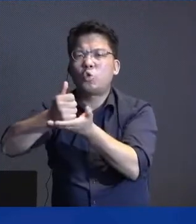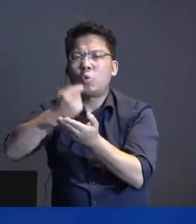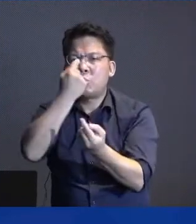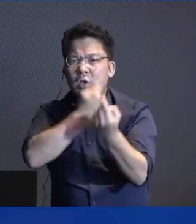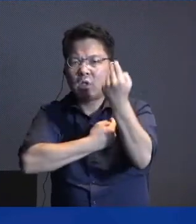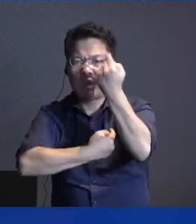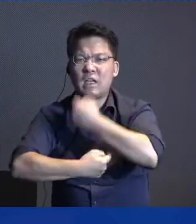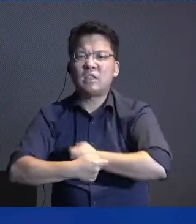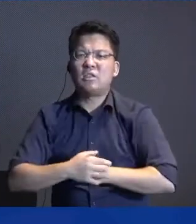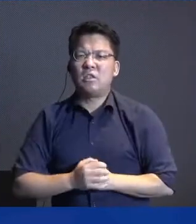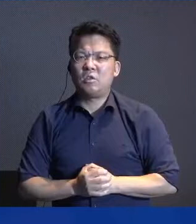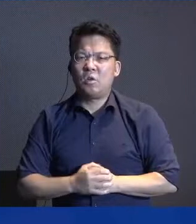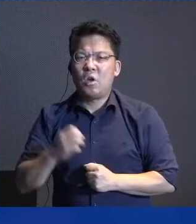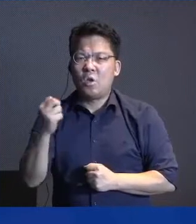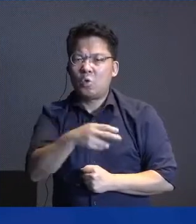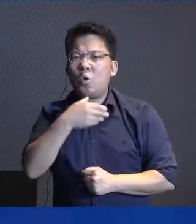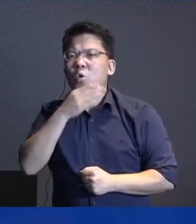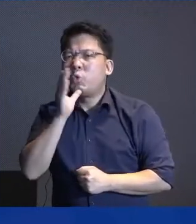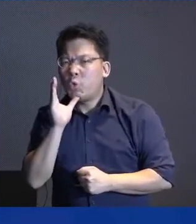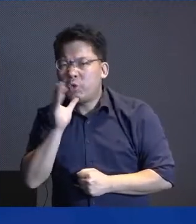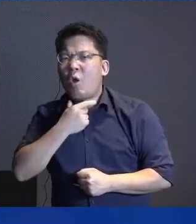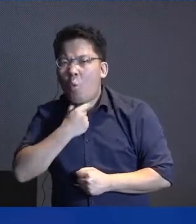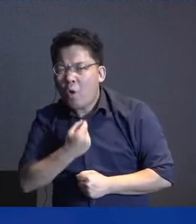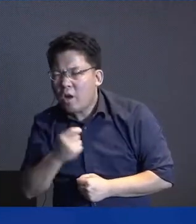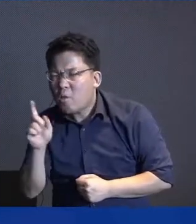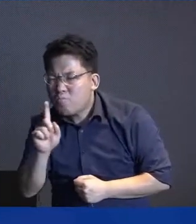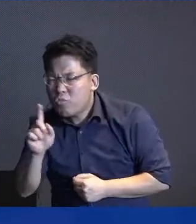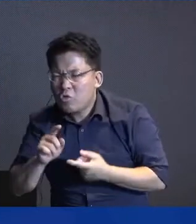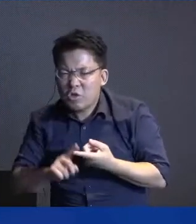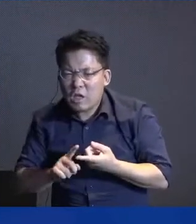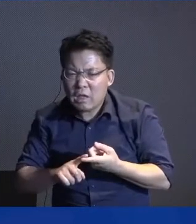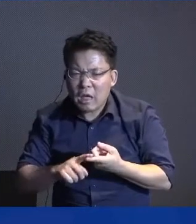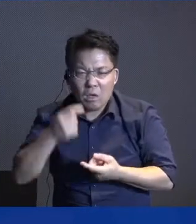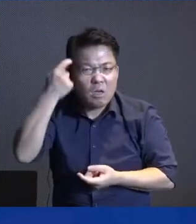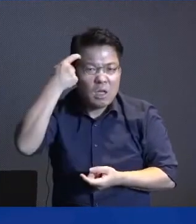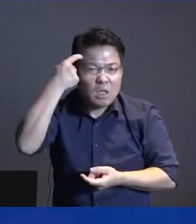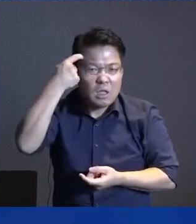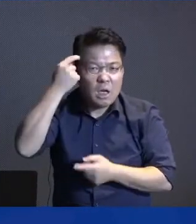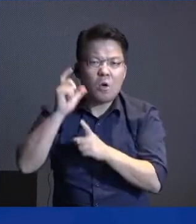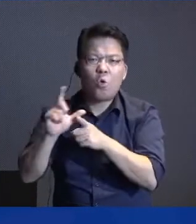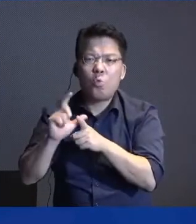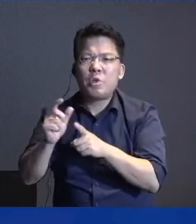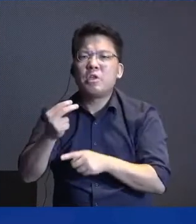we are sensitive to us, I think we'll be able to make a difference in clinical care.